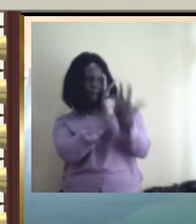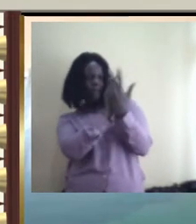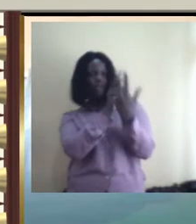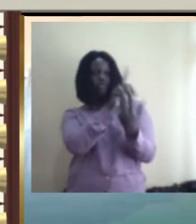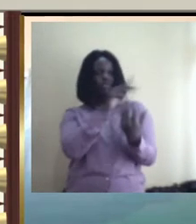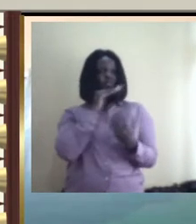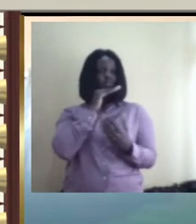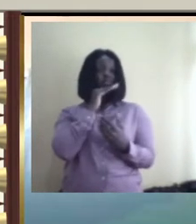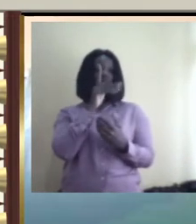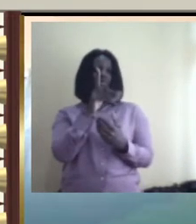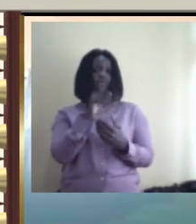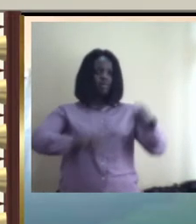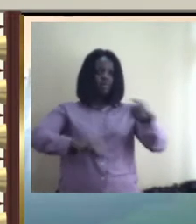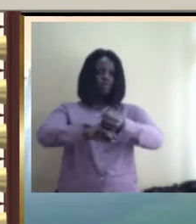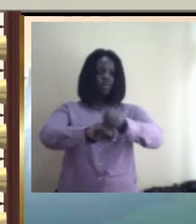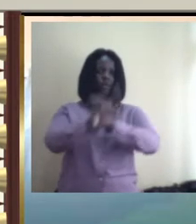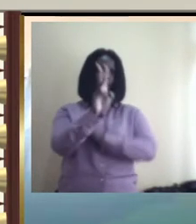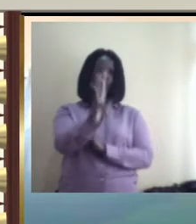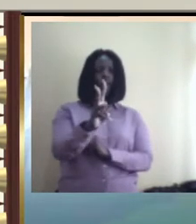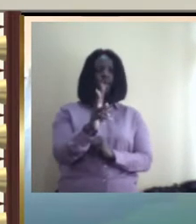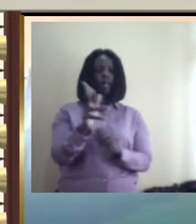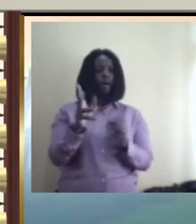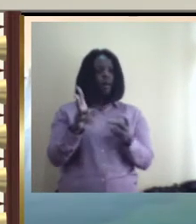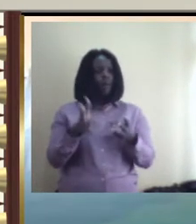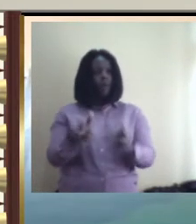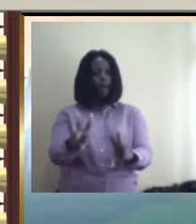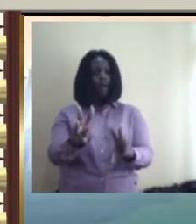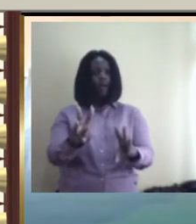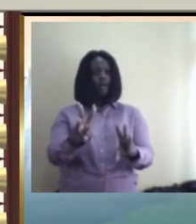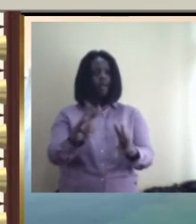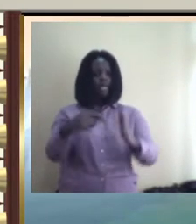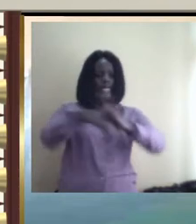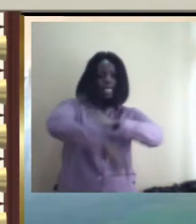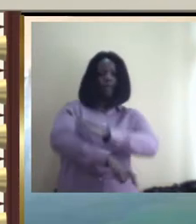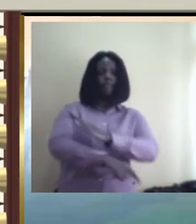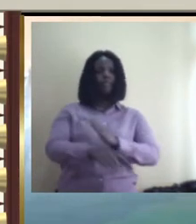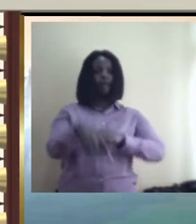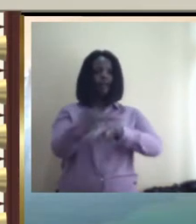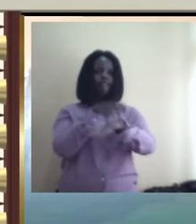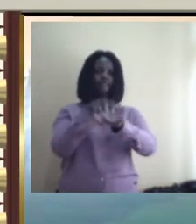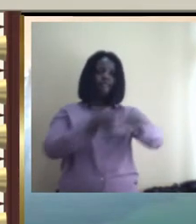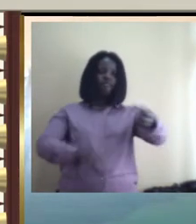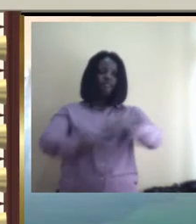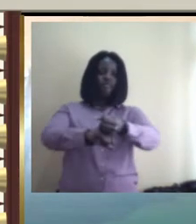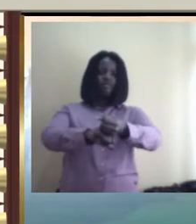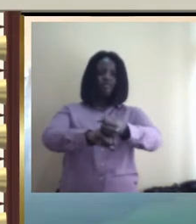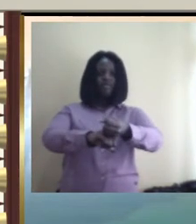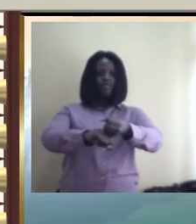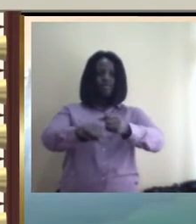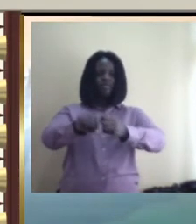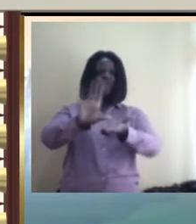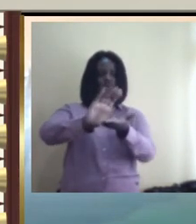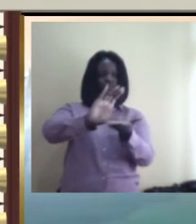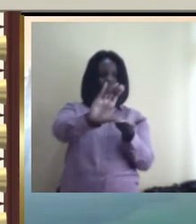will be supported through the Comprehensive Agricultural Support Program Conditional